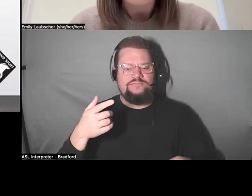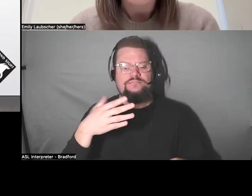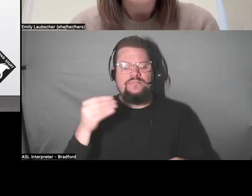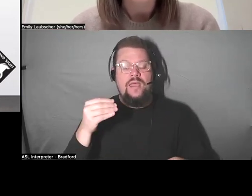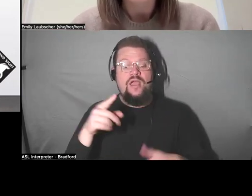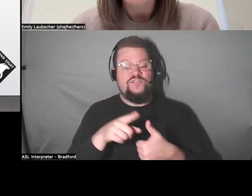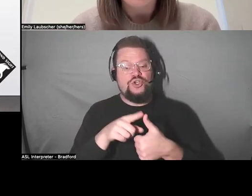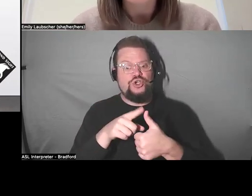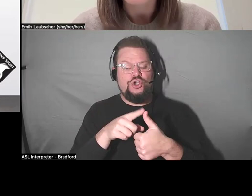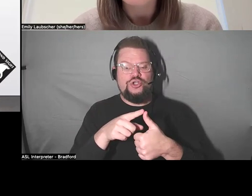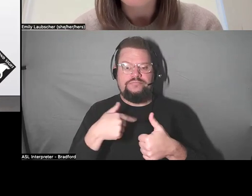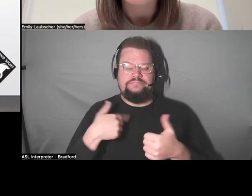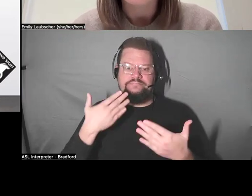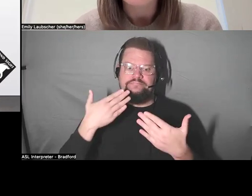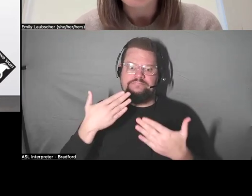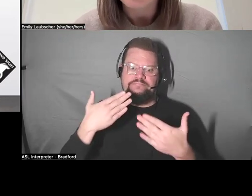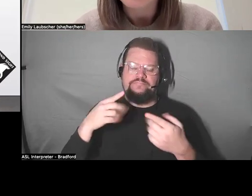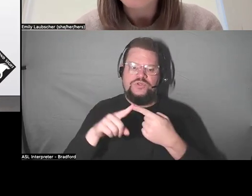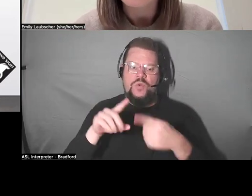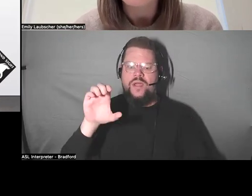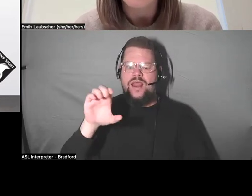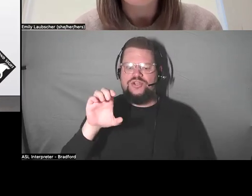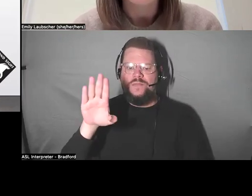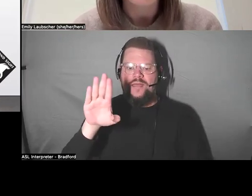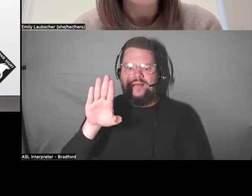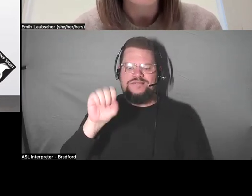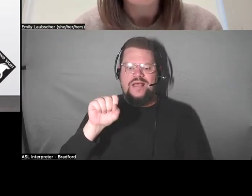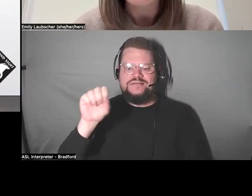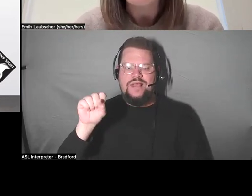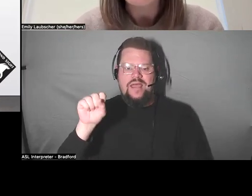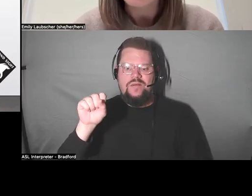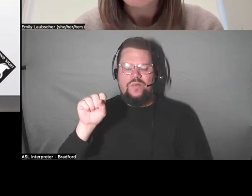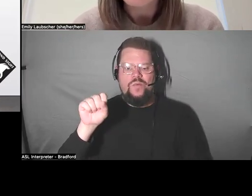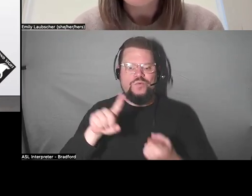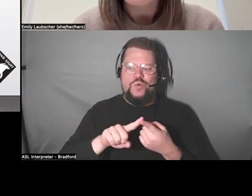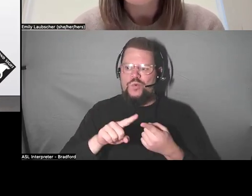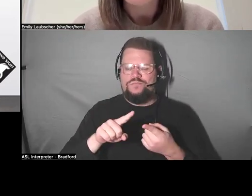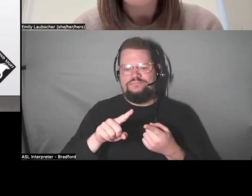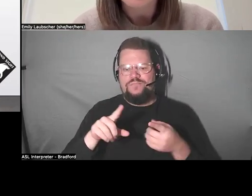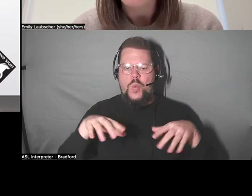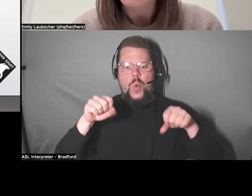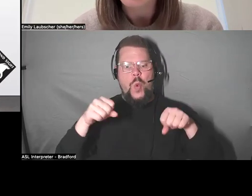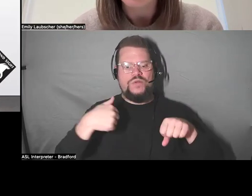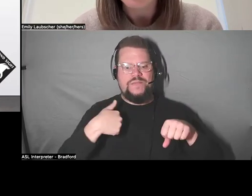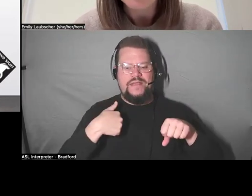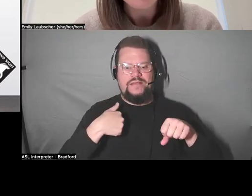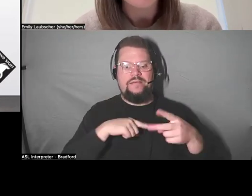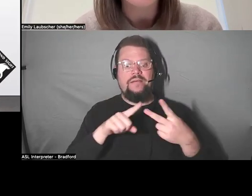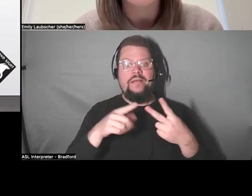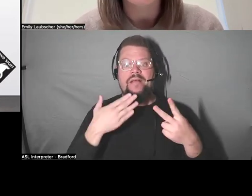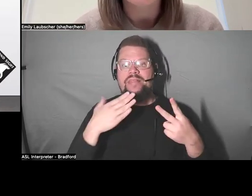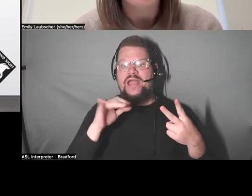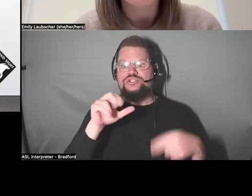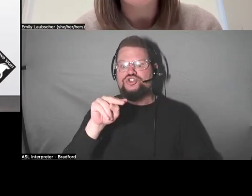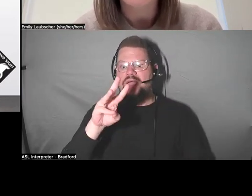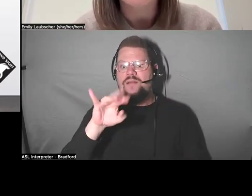first of all, huge thanks to Connections Beyond Sight and Sound for hosting me. And special thanks to Jen Willis for